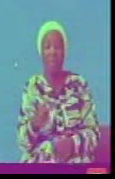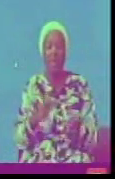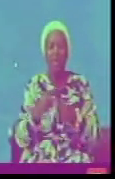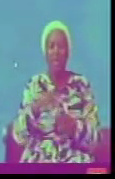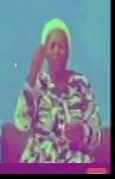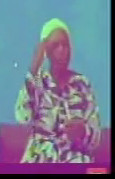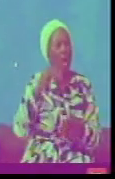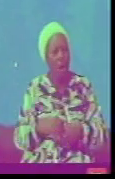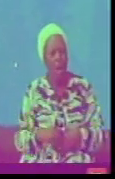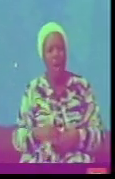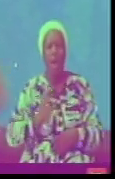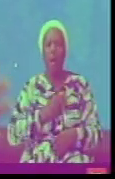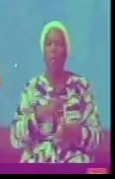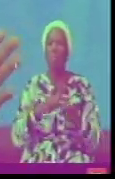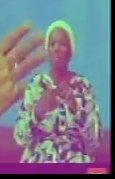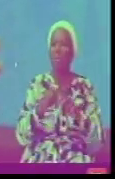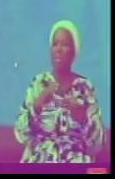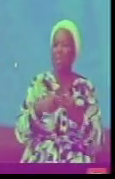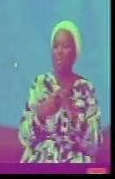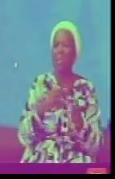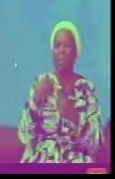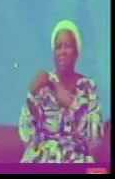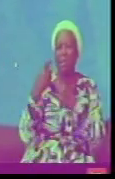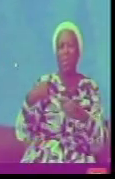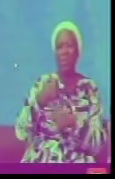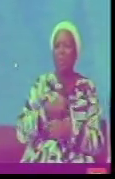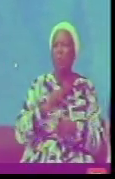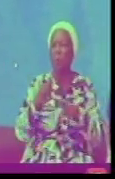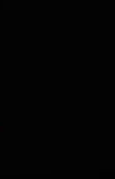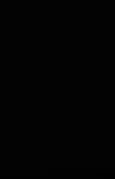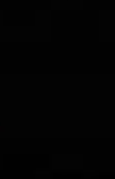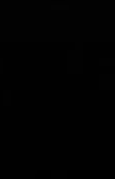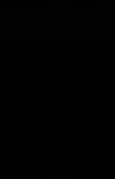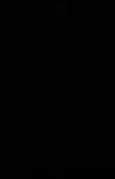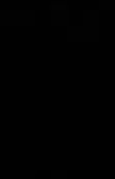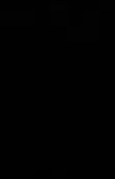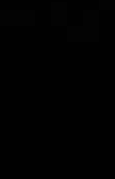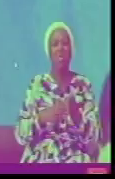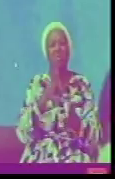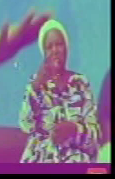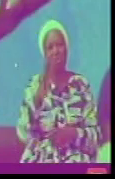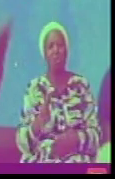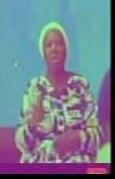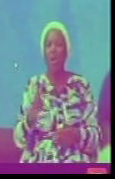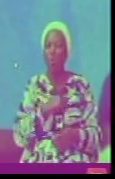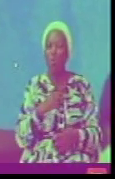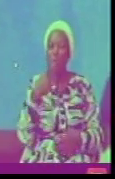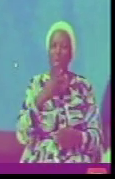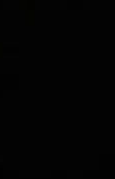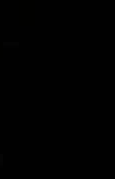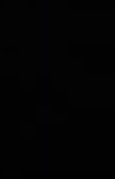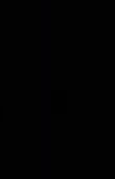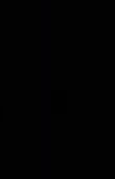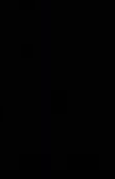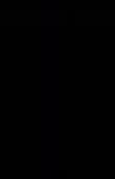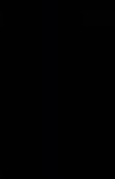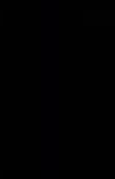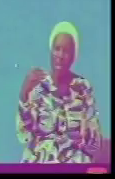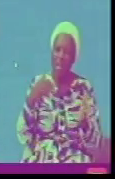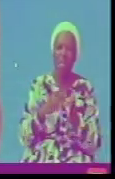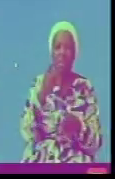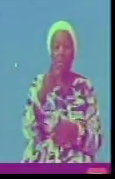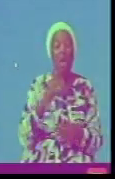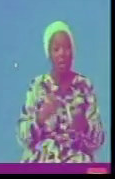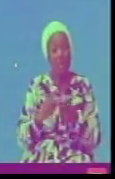God, acted against God, sinned against God. And if we're going to have the mercy of God and the compassion of the